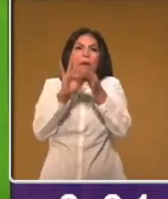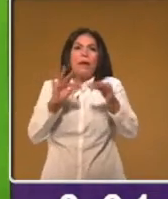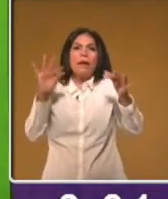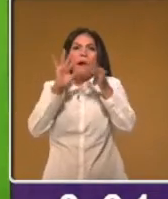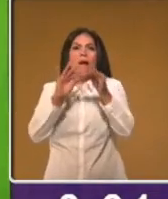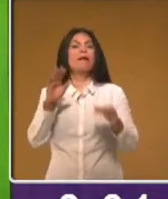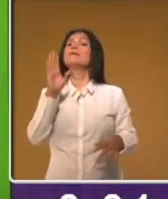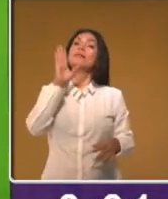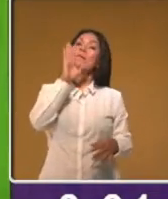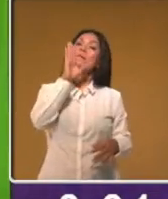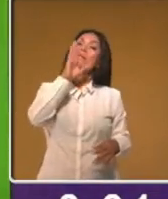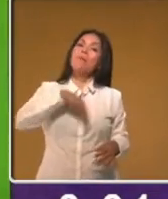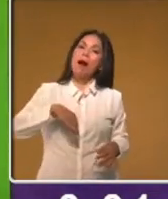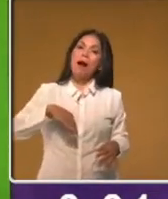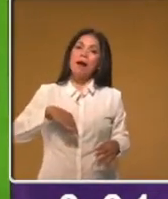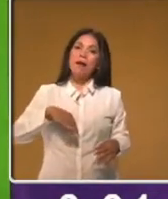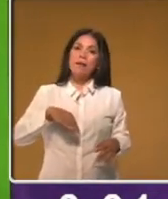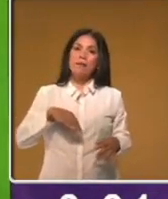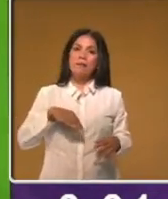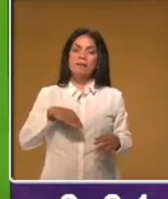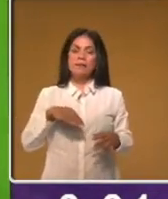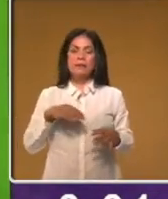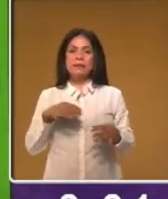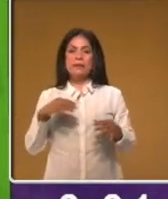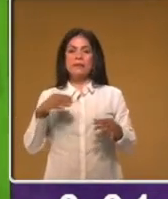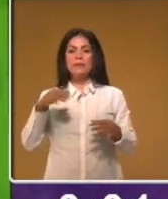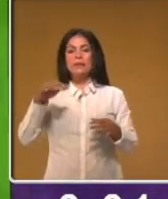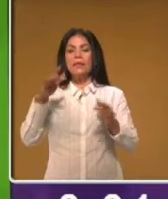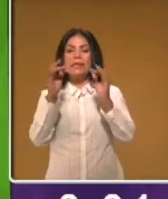to the indicated person. Then,